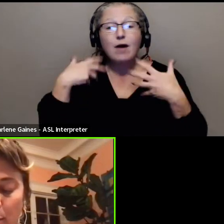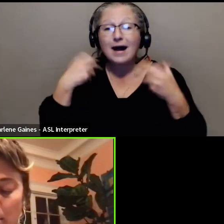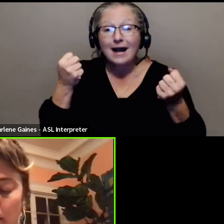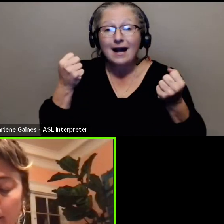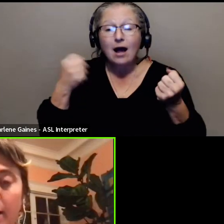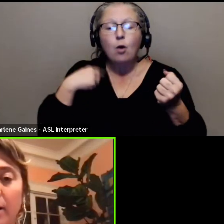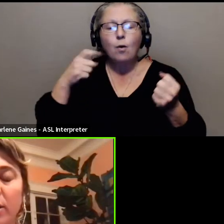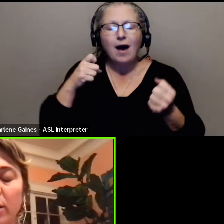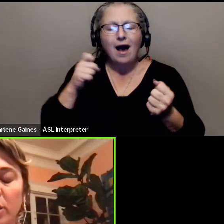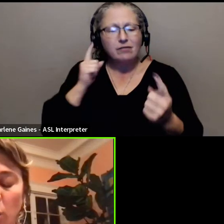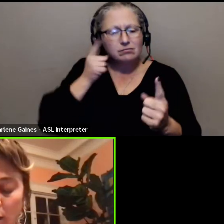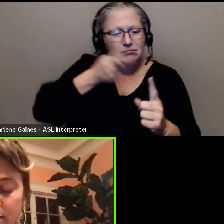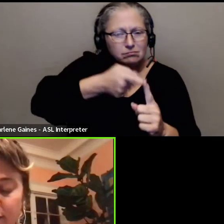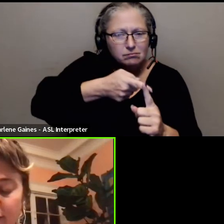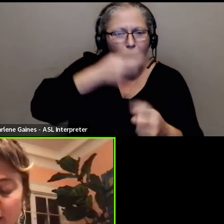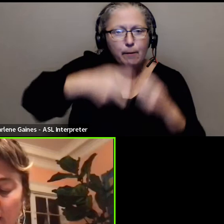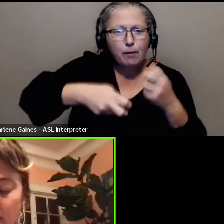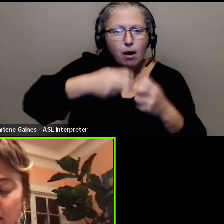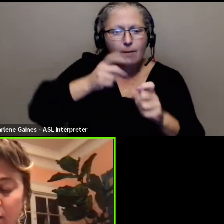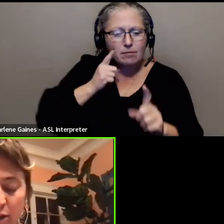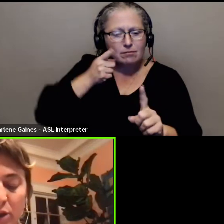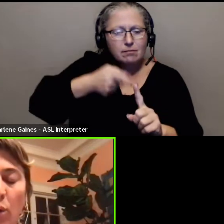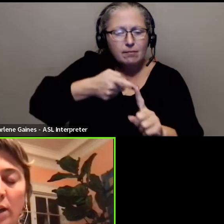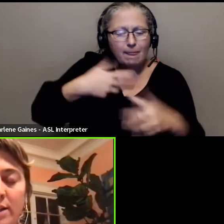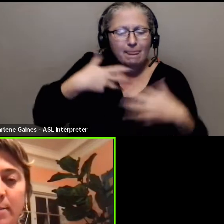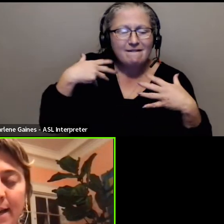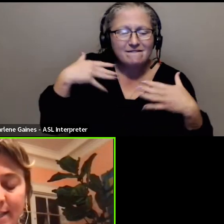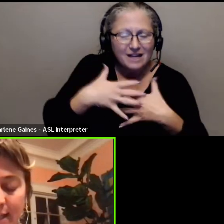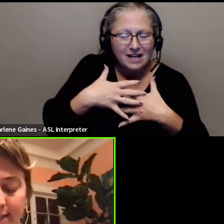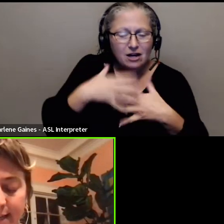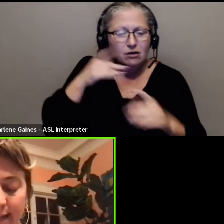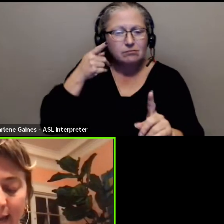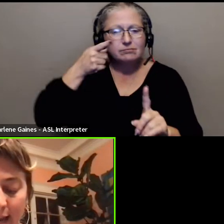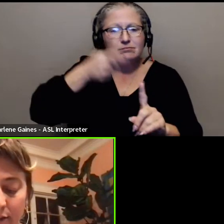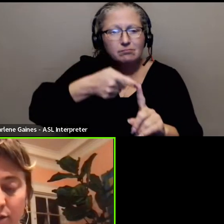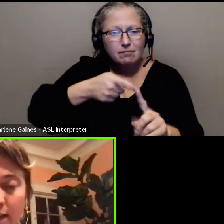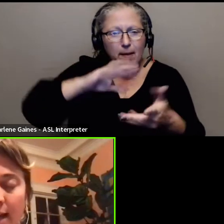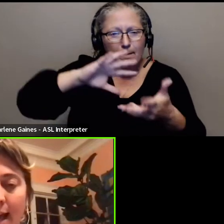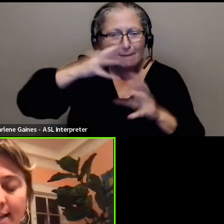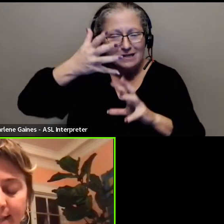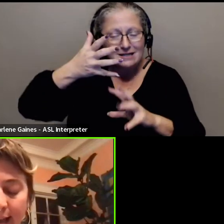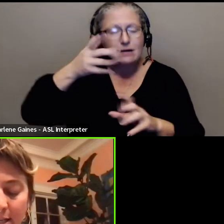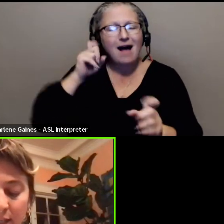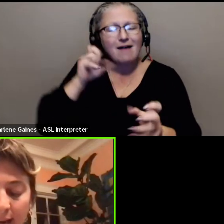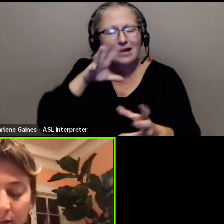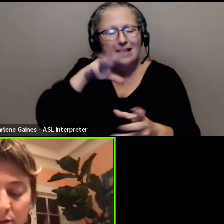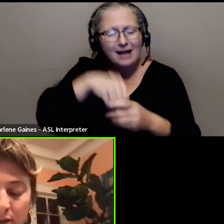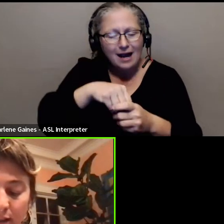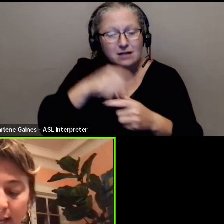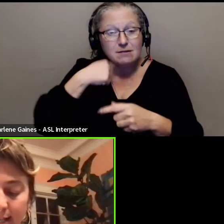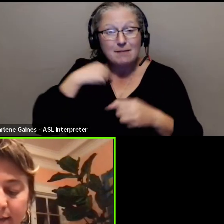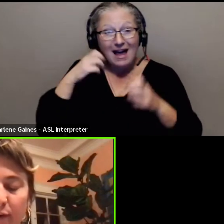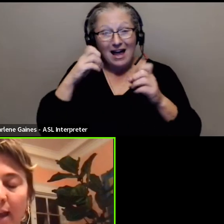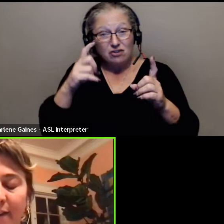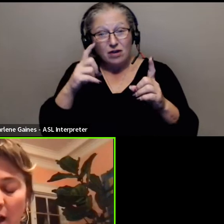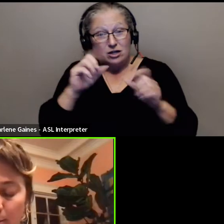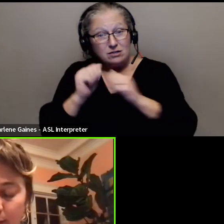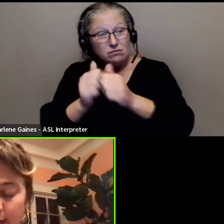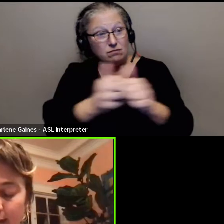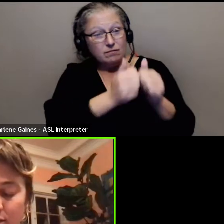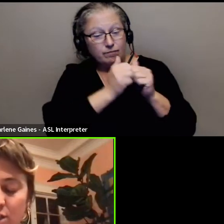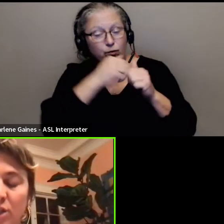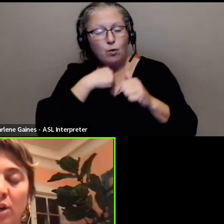towards the problem, turn towards the fear, turn towards the messiness, and engage. As an educational collective, we have